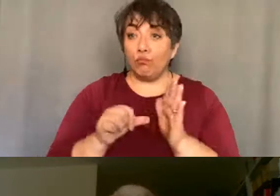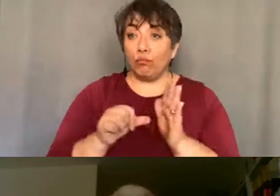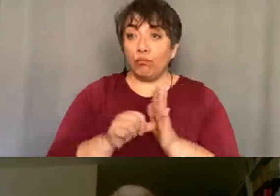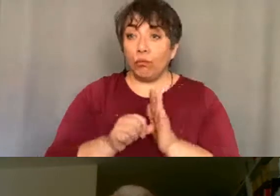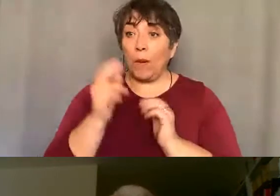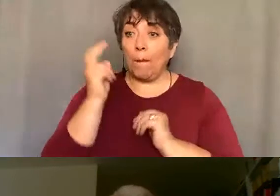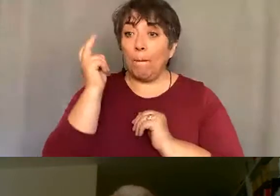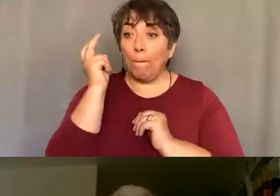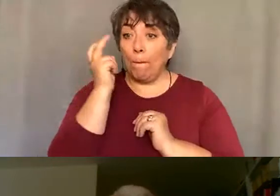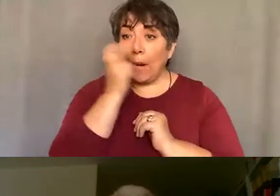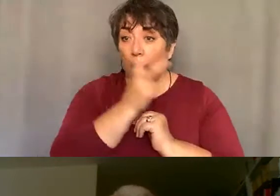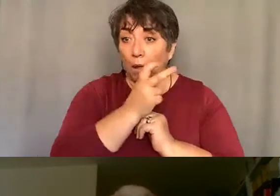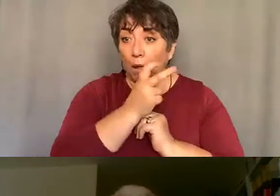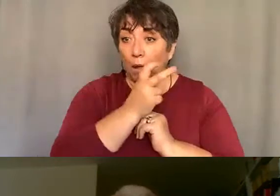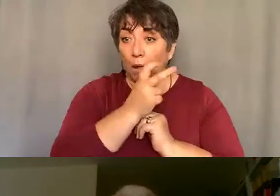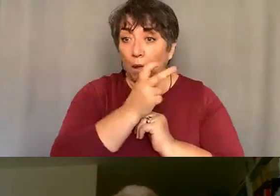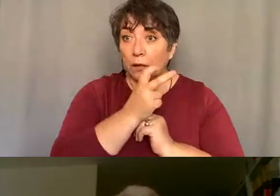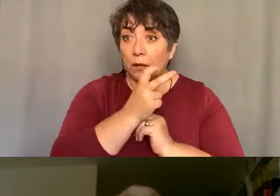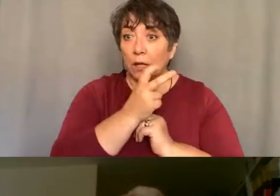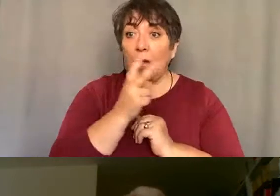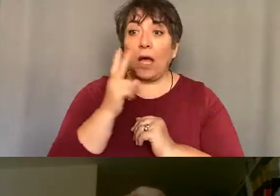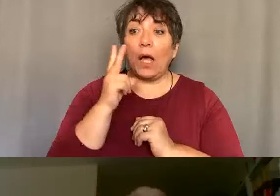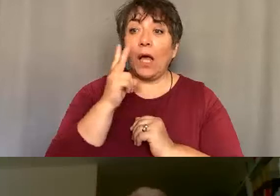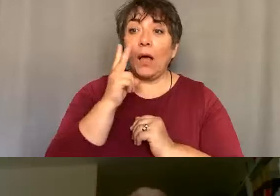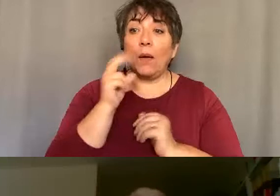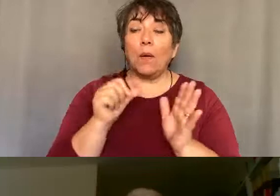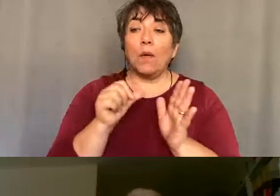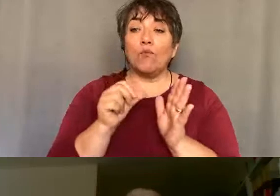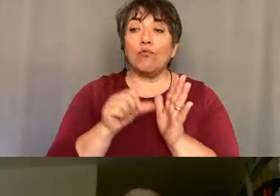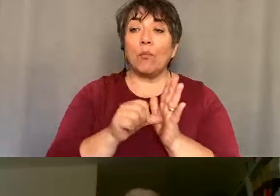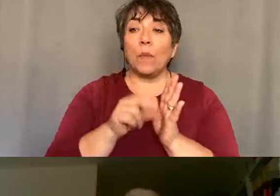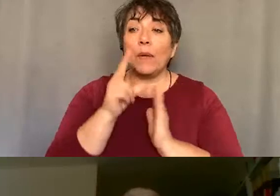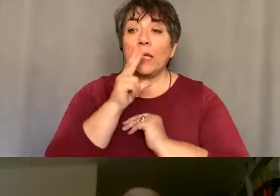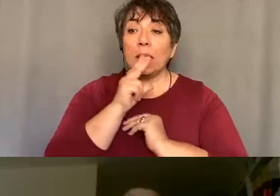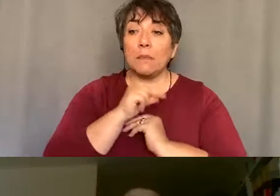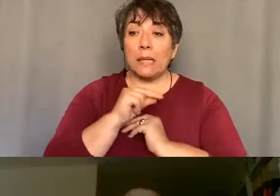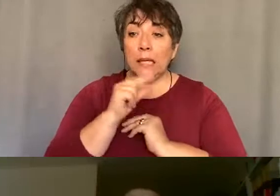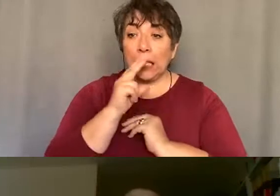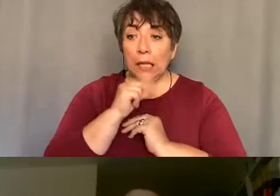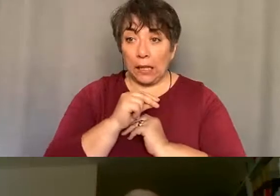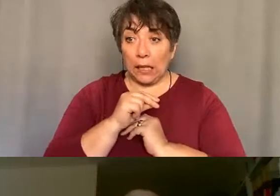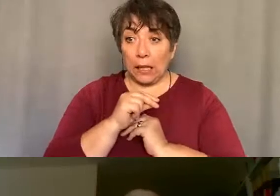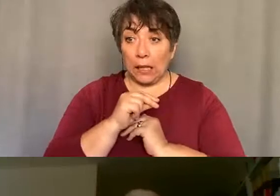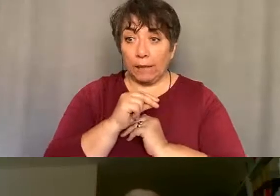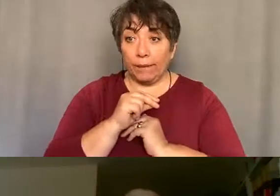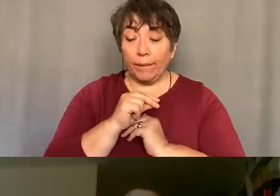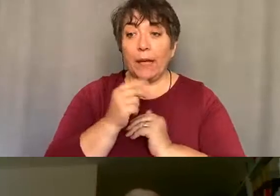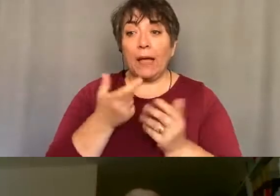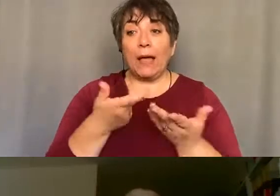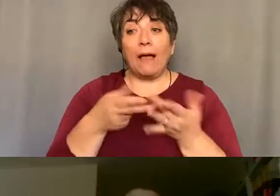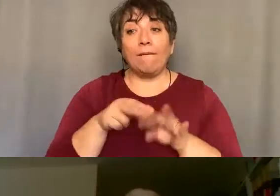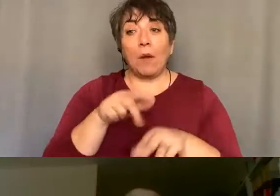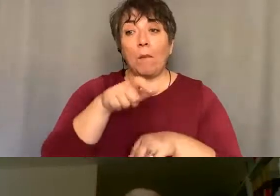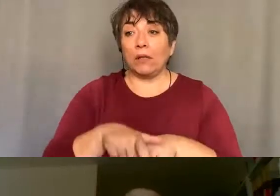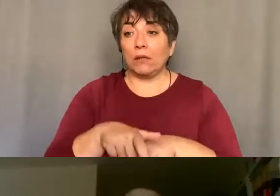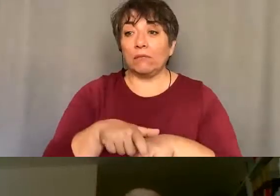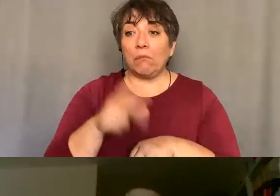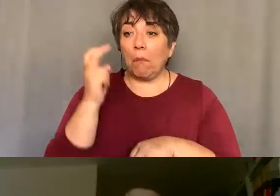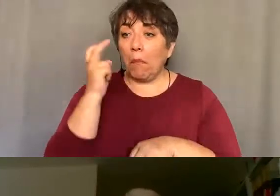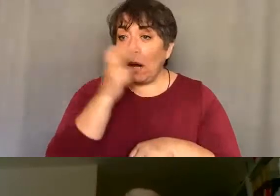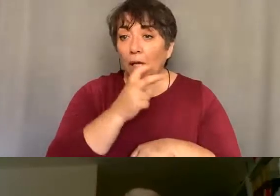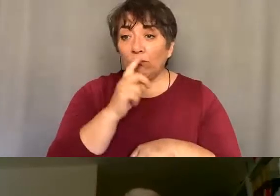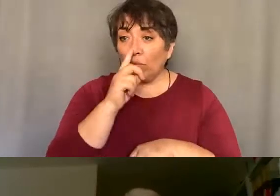blind and speech impaired disabled people who have,